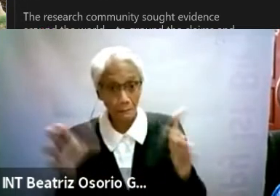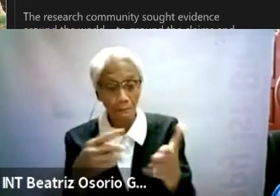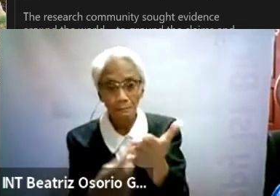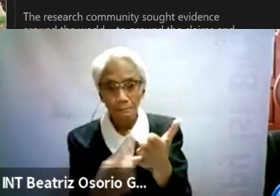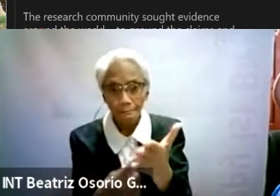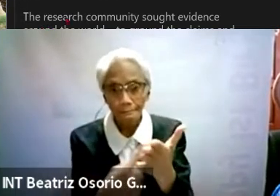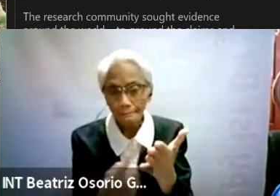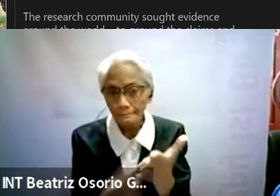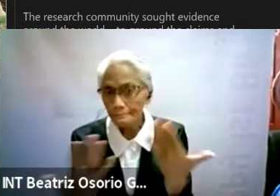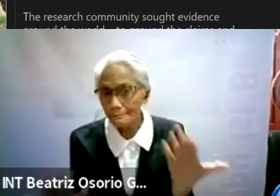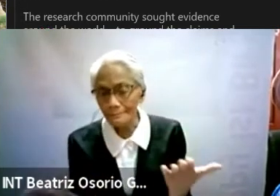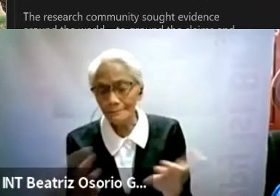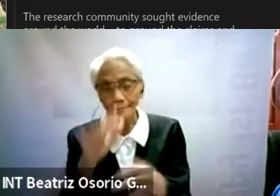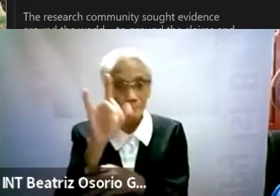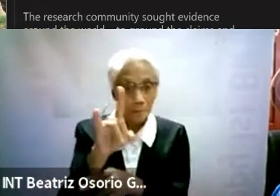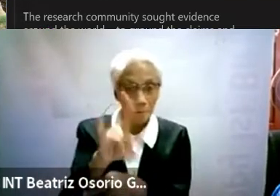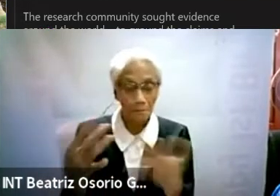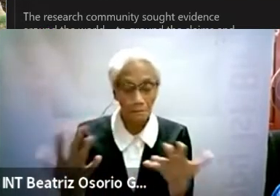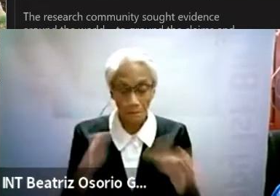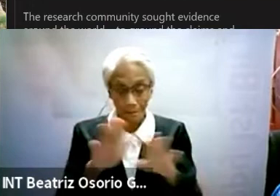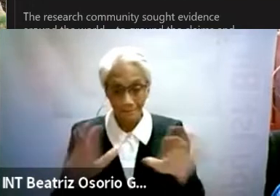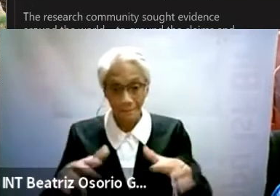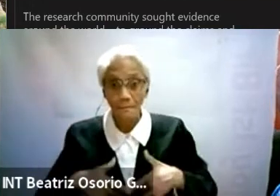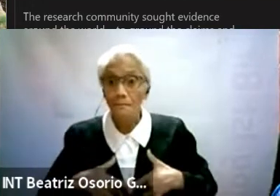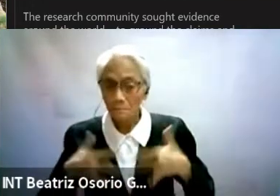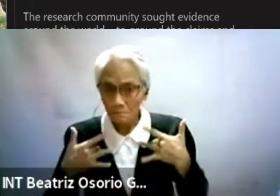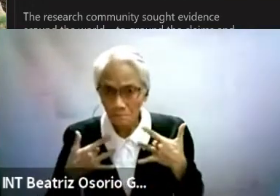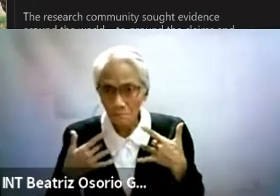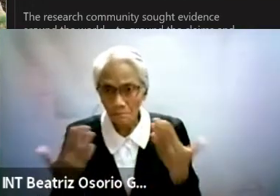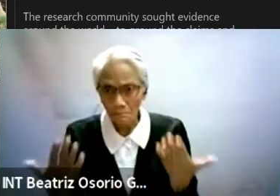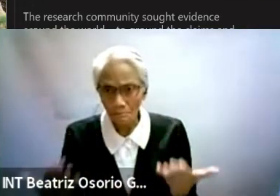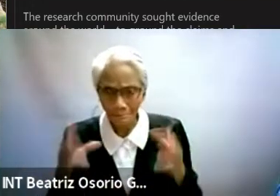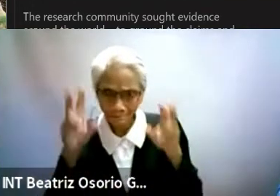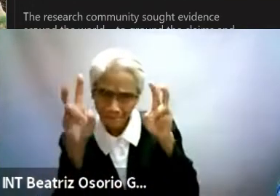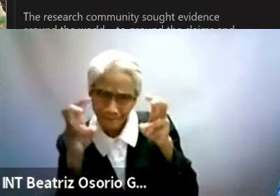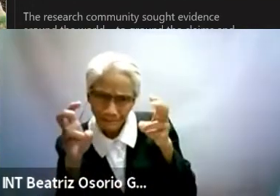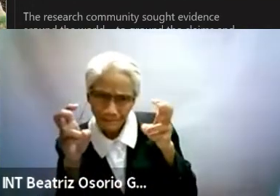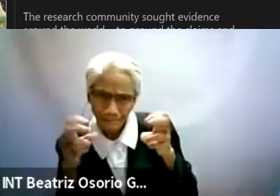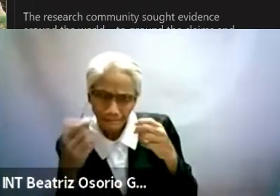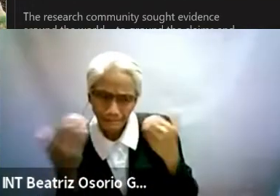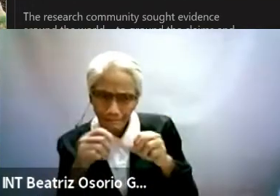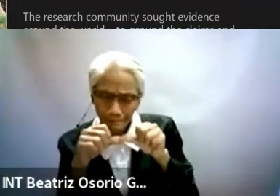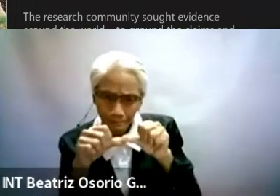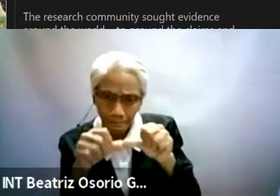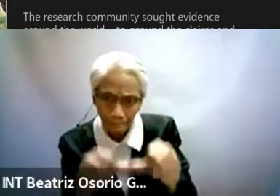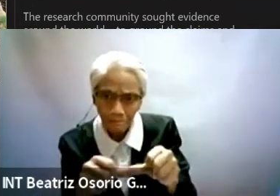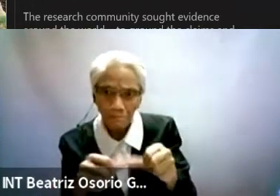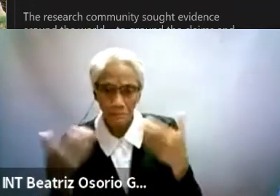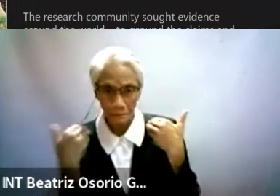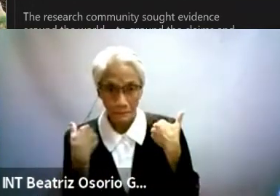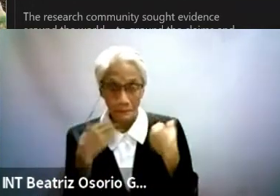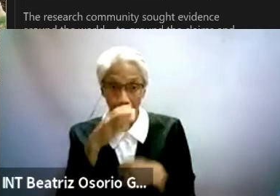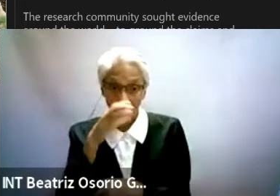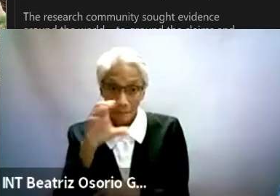media and children's rights. And the very title, I think, illustrates something of the challenge that this general comment is designed